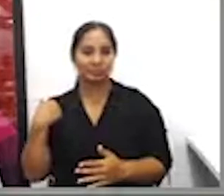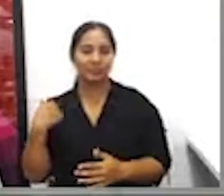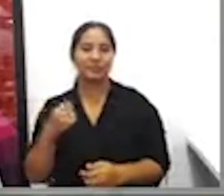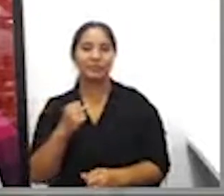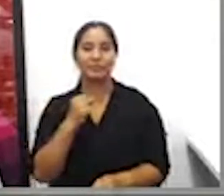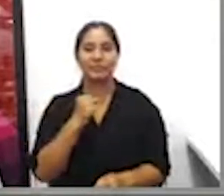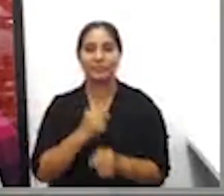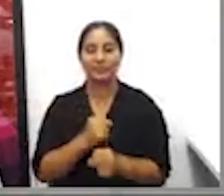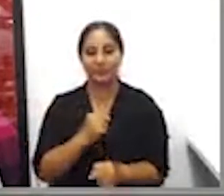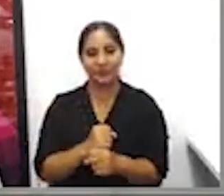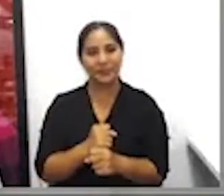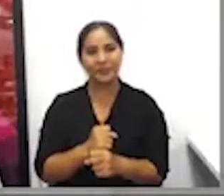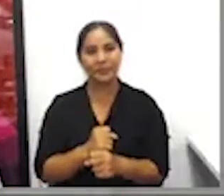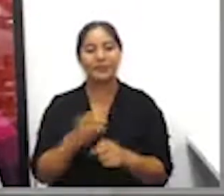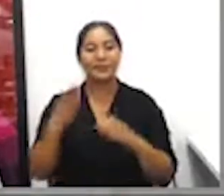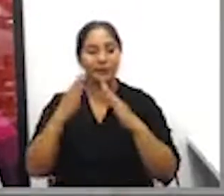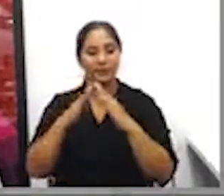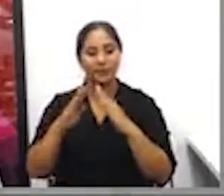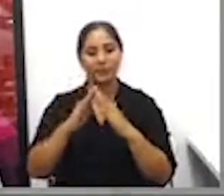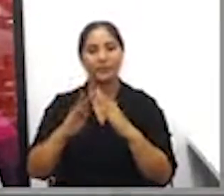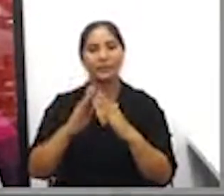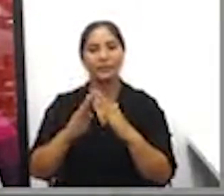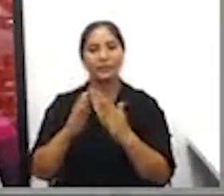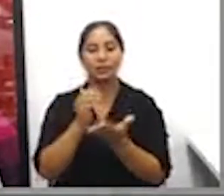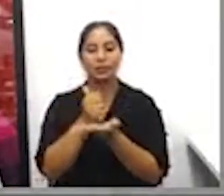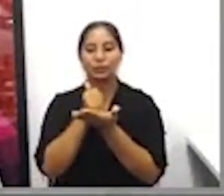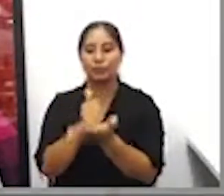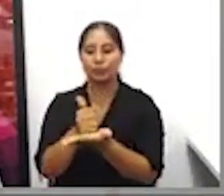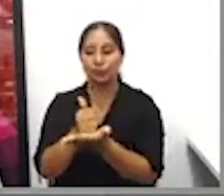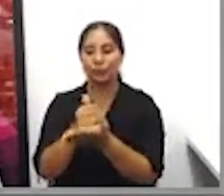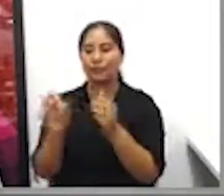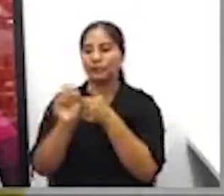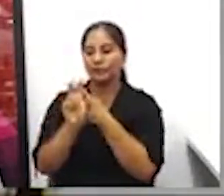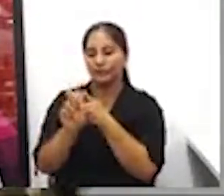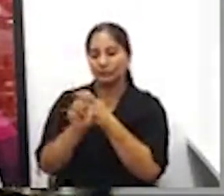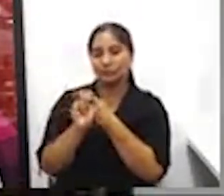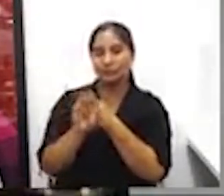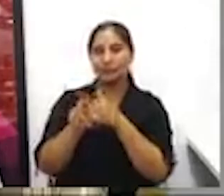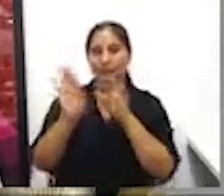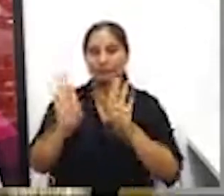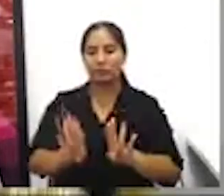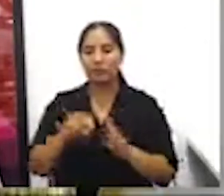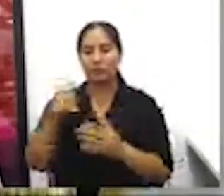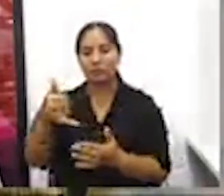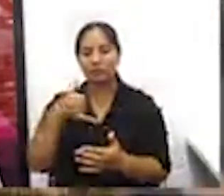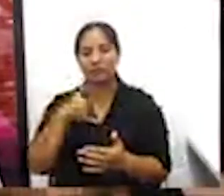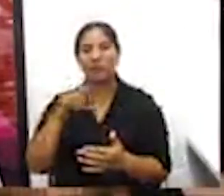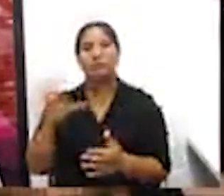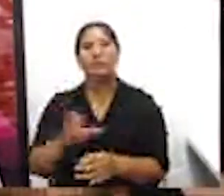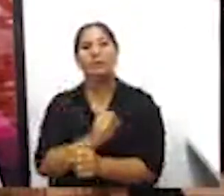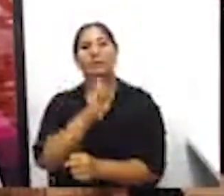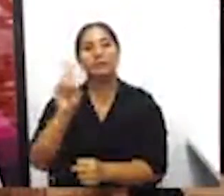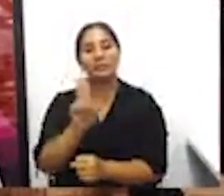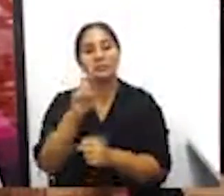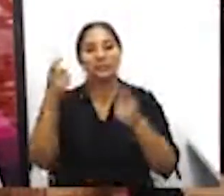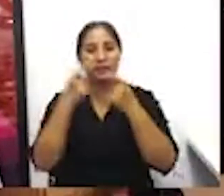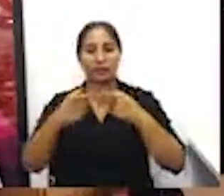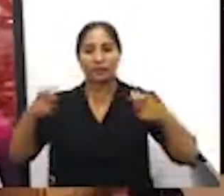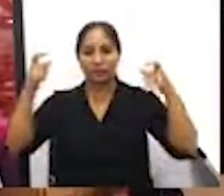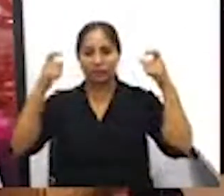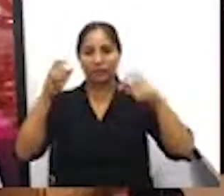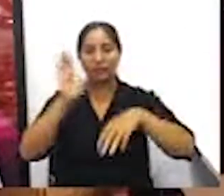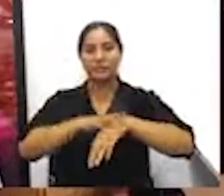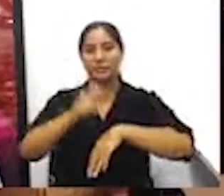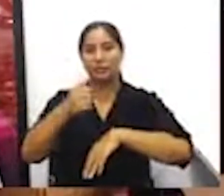became a professor and then went back into government. Wow. So it's a long journey, you know, but here's the living proof that